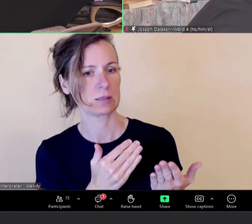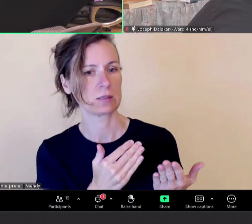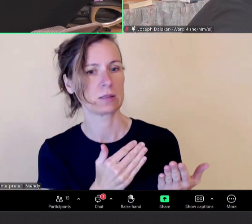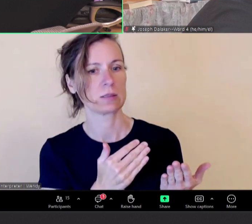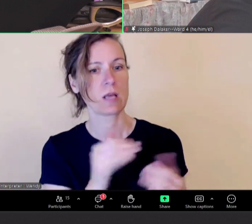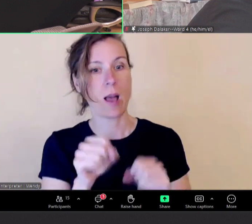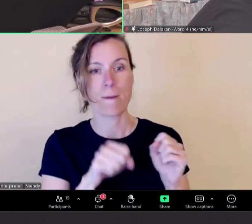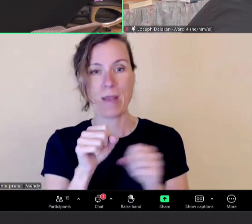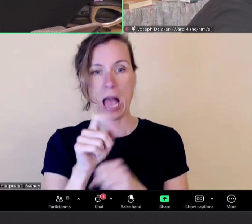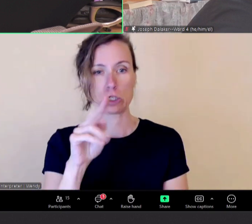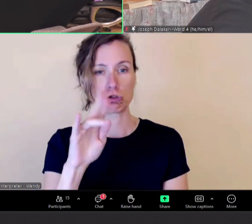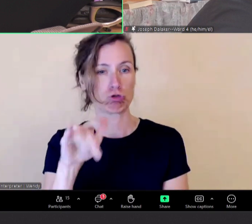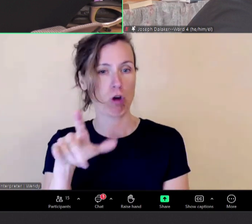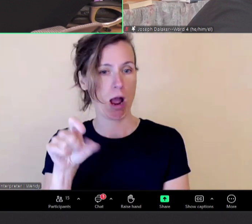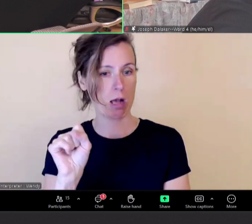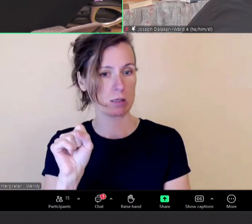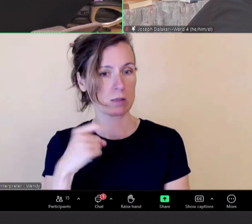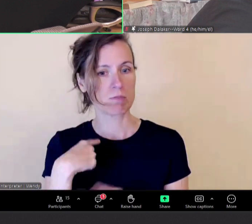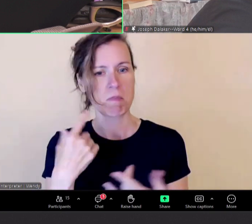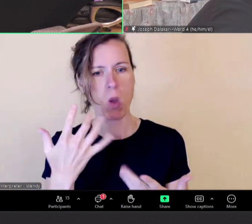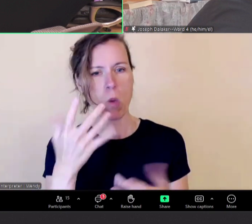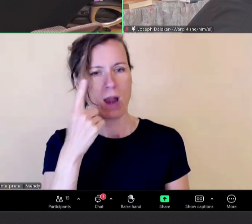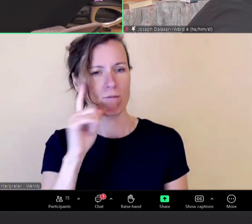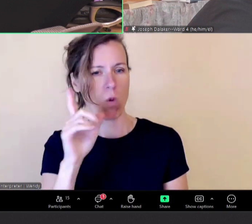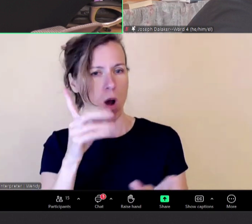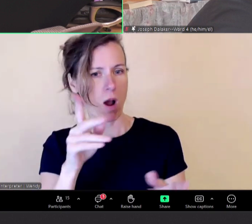think we've been waiting for an update for that for a little while.